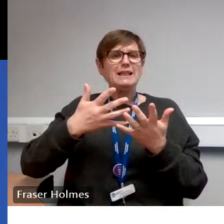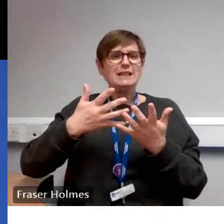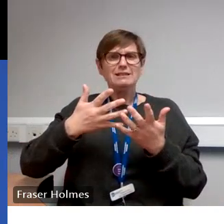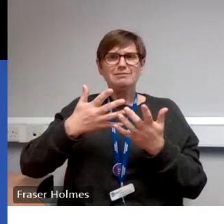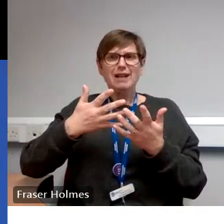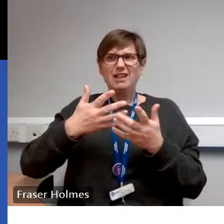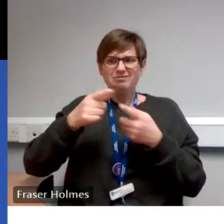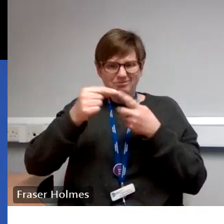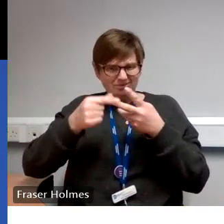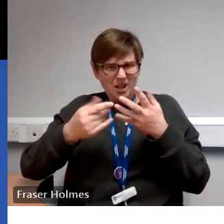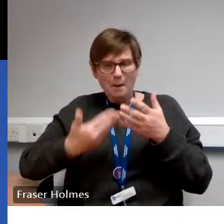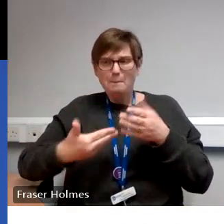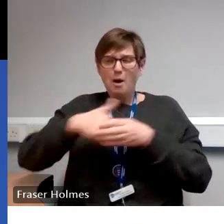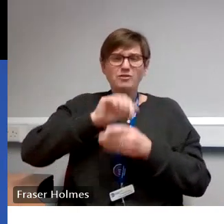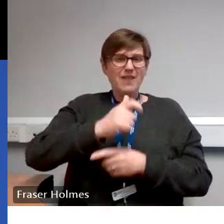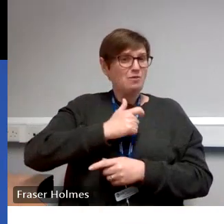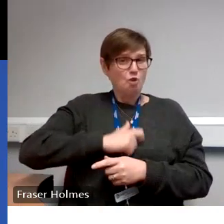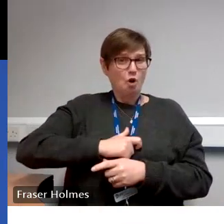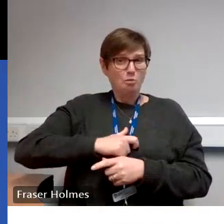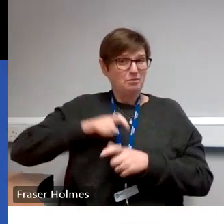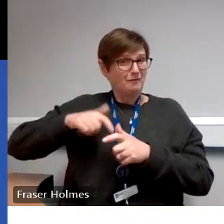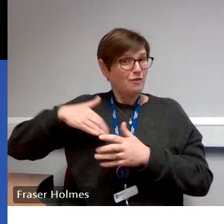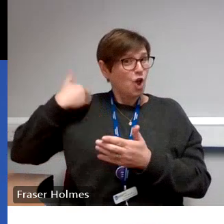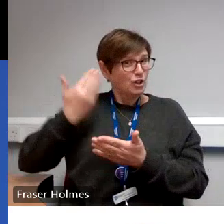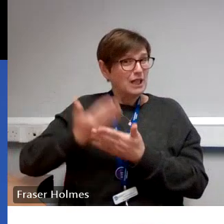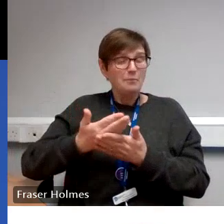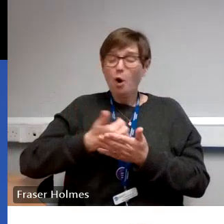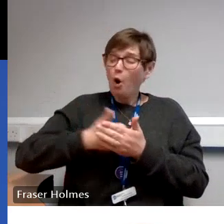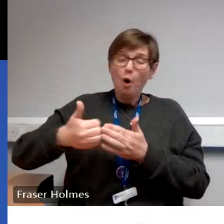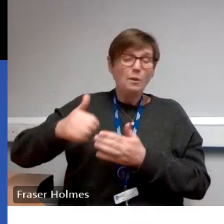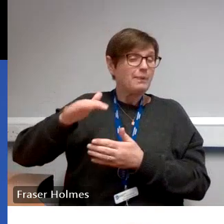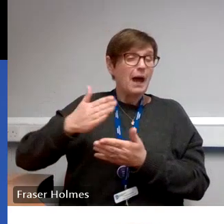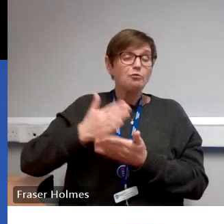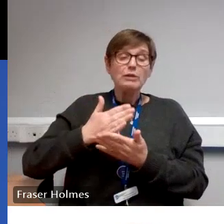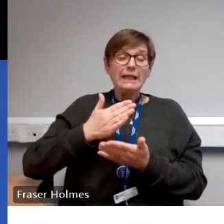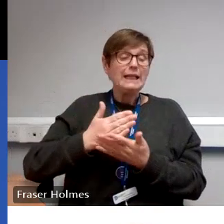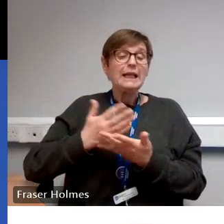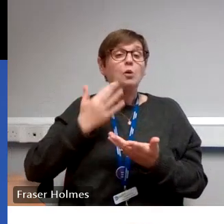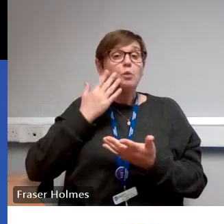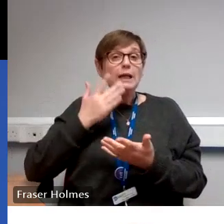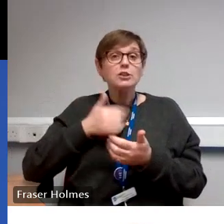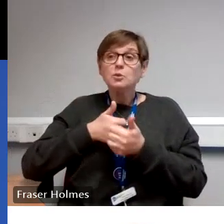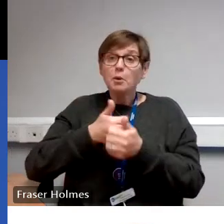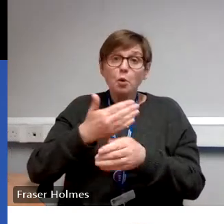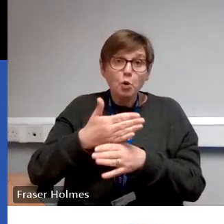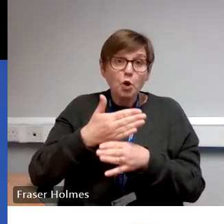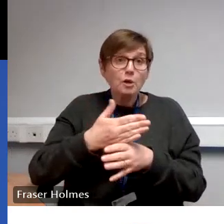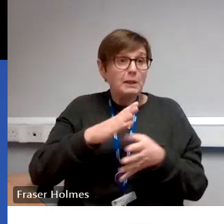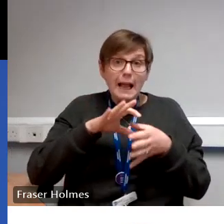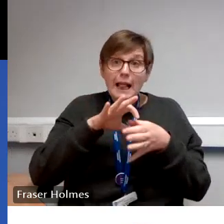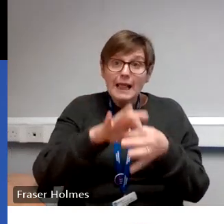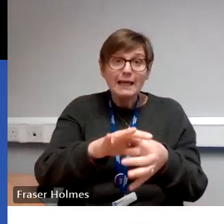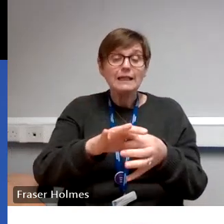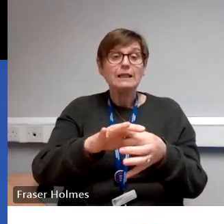that have existed for a very, very long time. It's always existed really when kind of support workers have been linking people